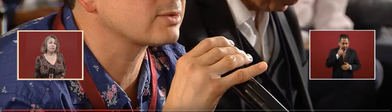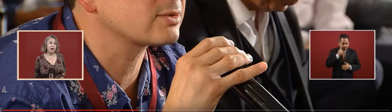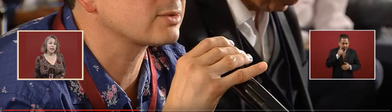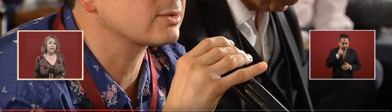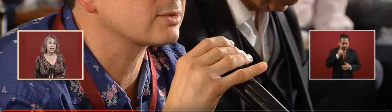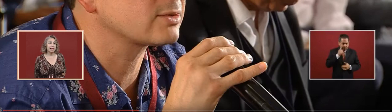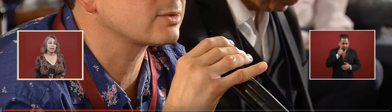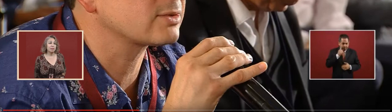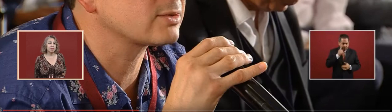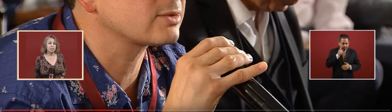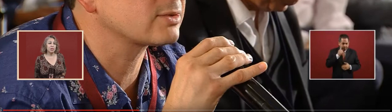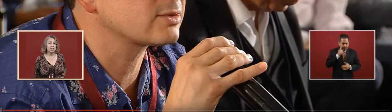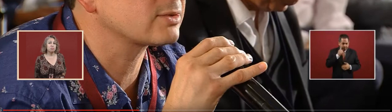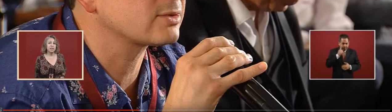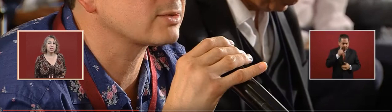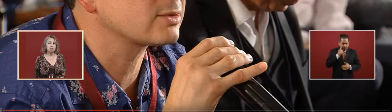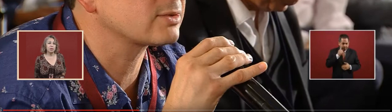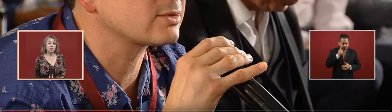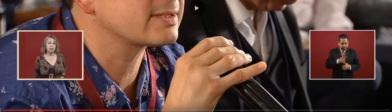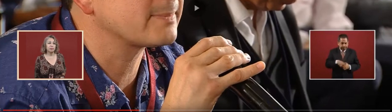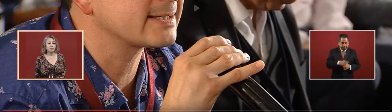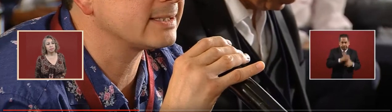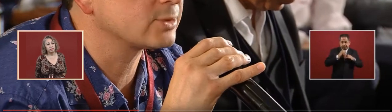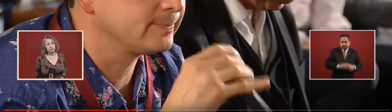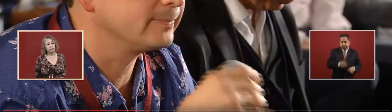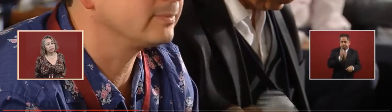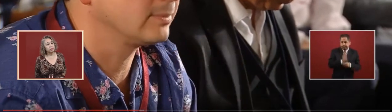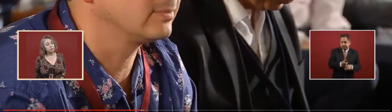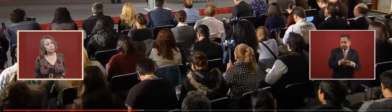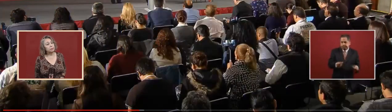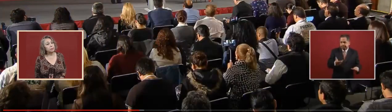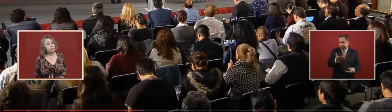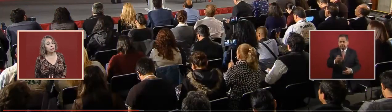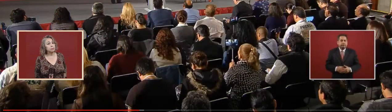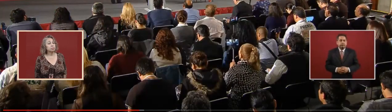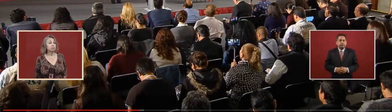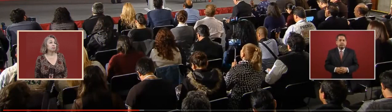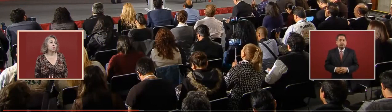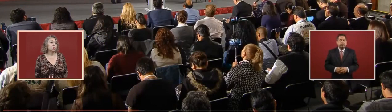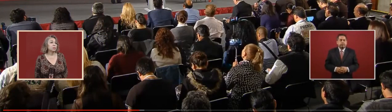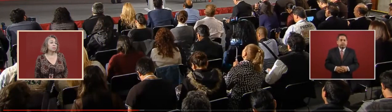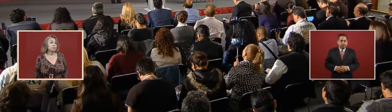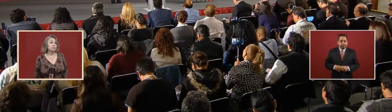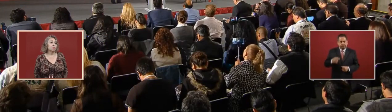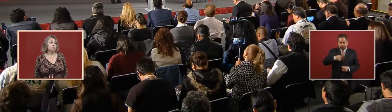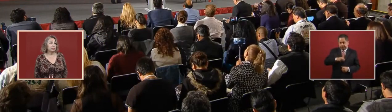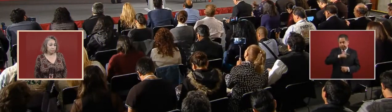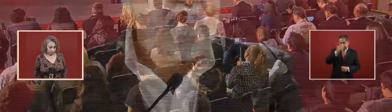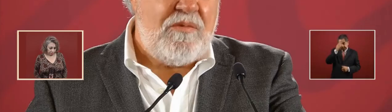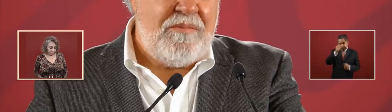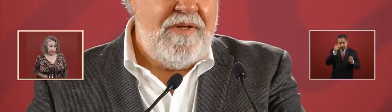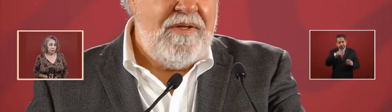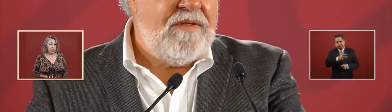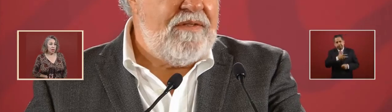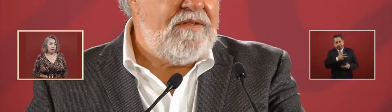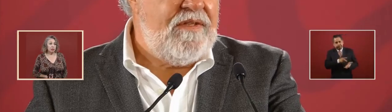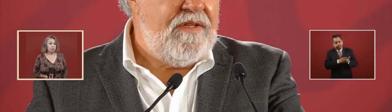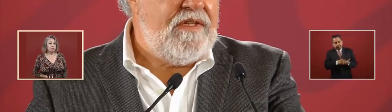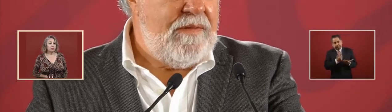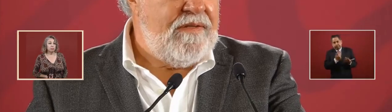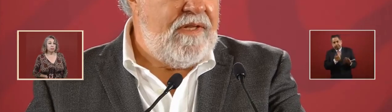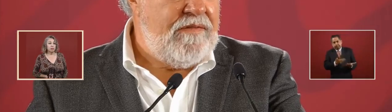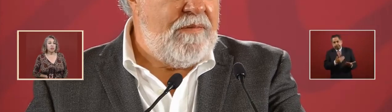possibility of finding these missing people. Desaparecidos. Nosotros reconocemos el legítimo derecho de